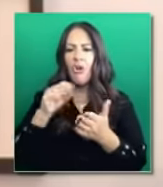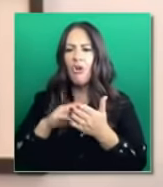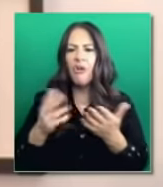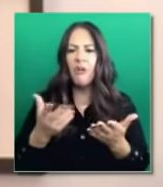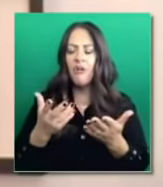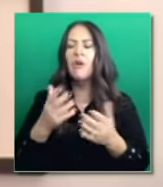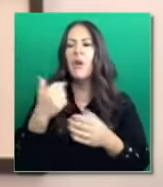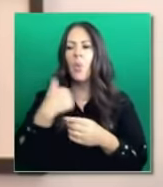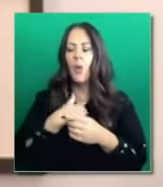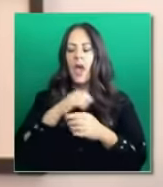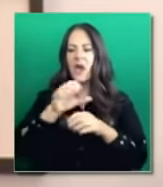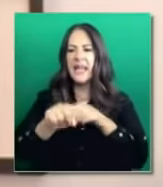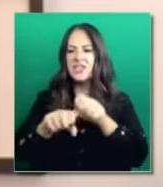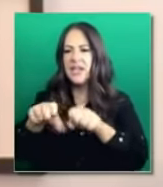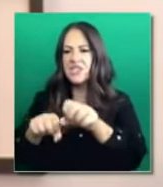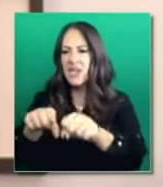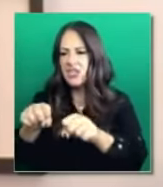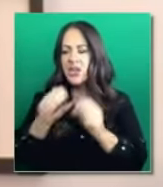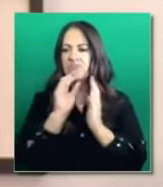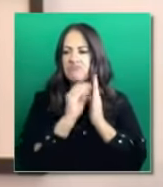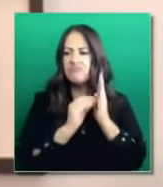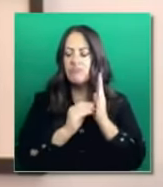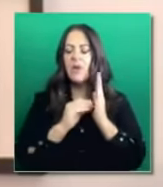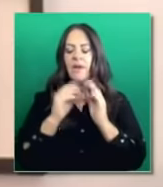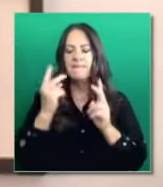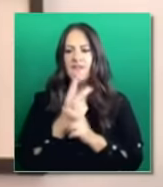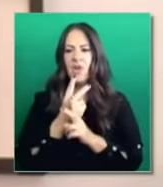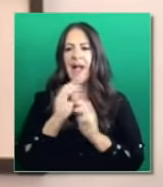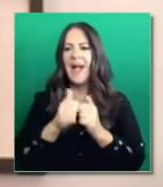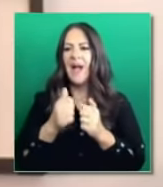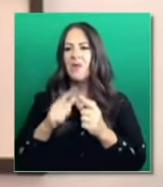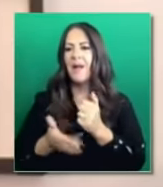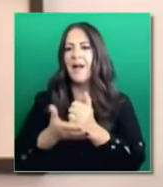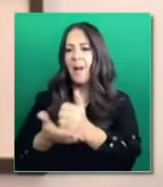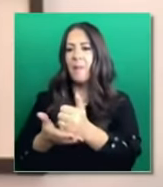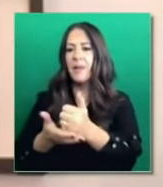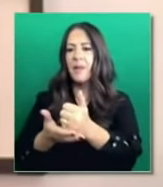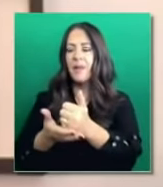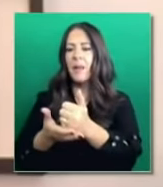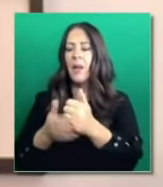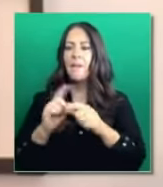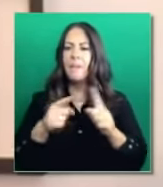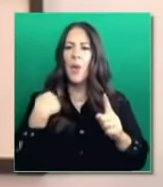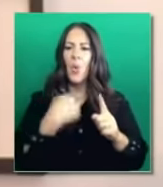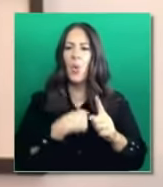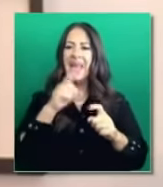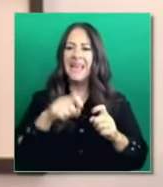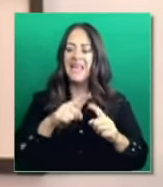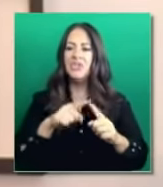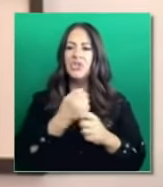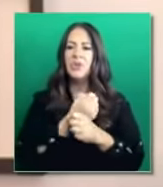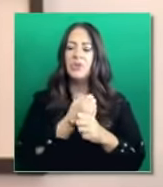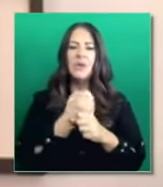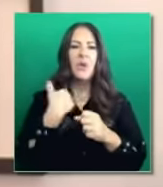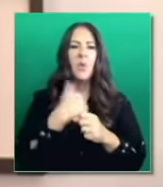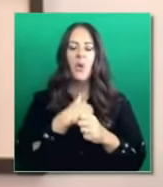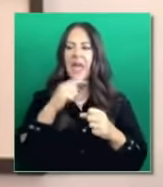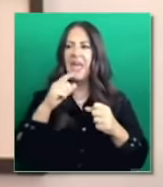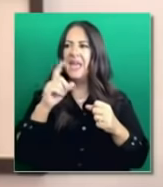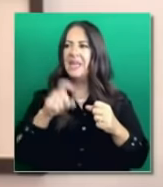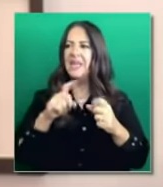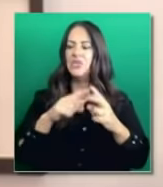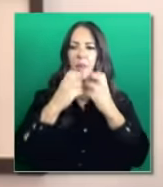But let's be clear where we are right now. We are literally trying to preserve life with more than 300,000 Americans having lost their lives to